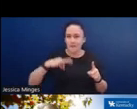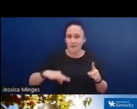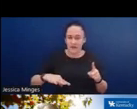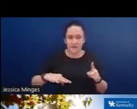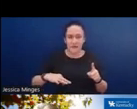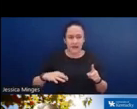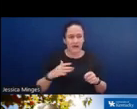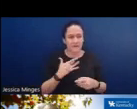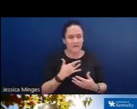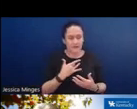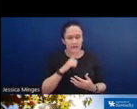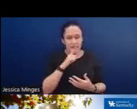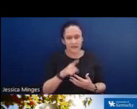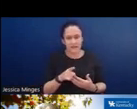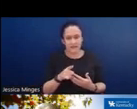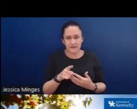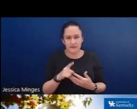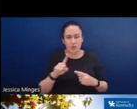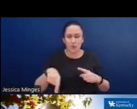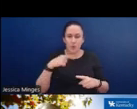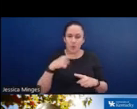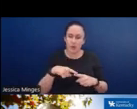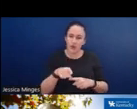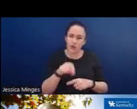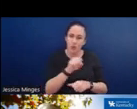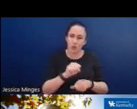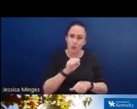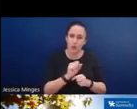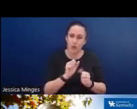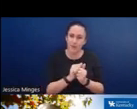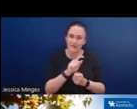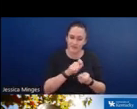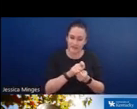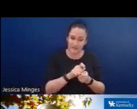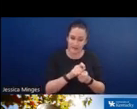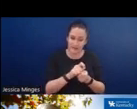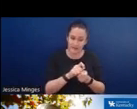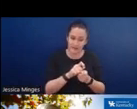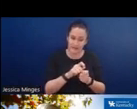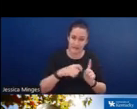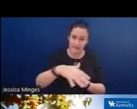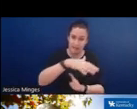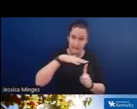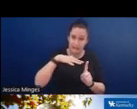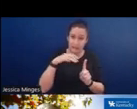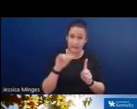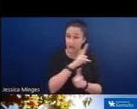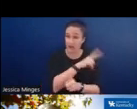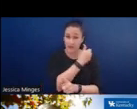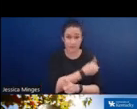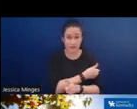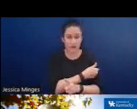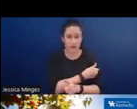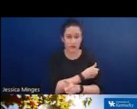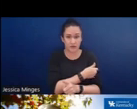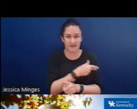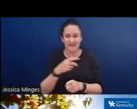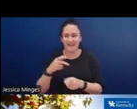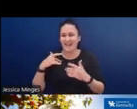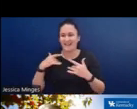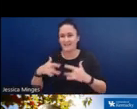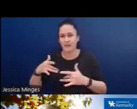that when you work in a specific setting like a hospital, oftentimes there's an end to when you can work with a